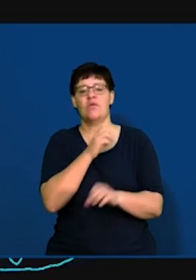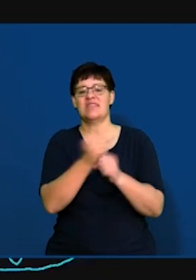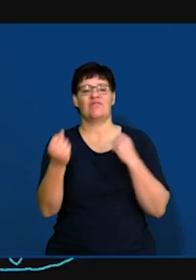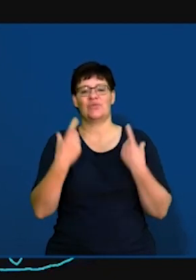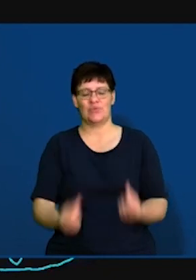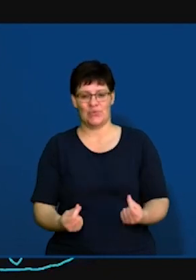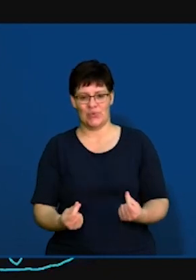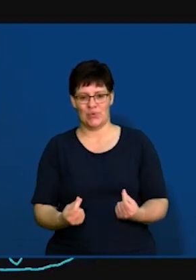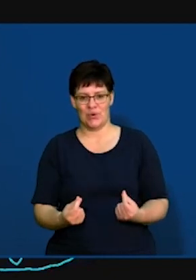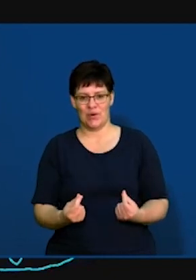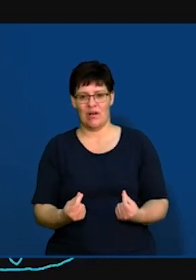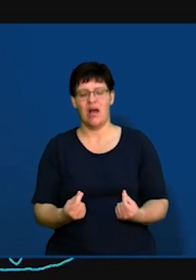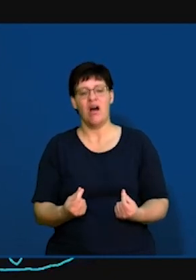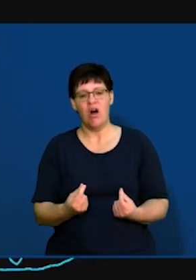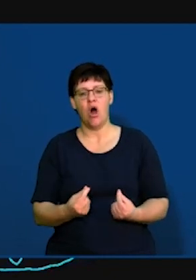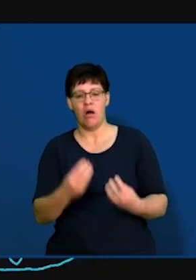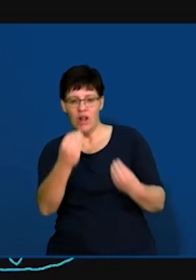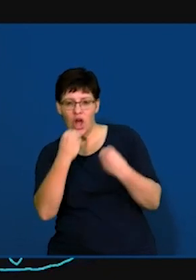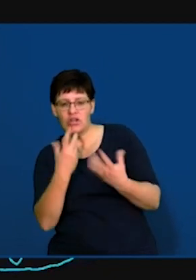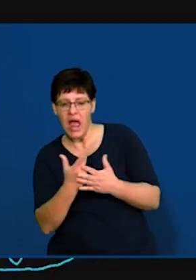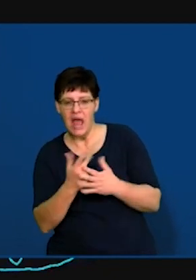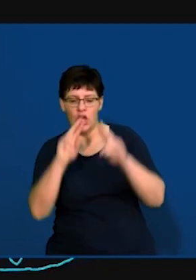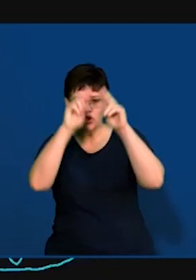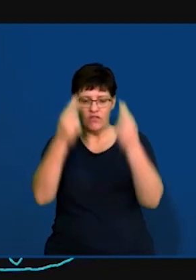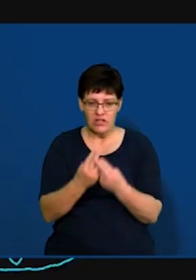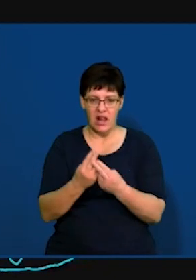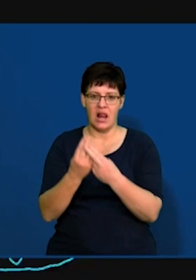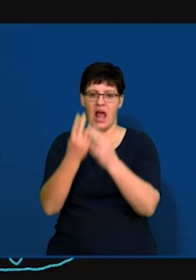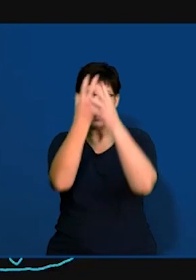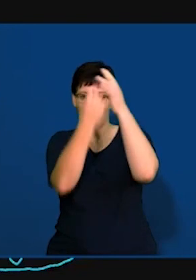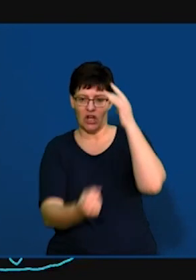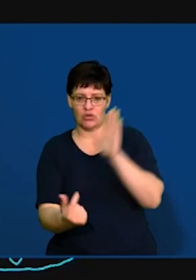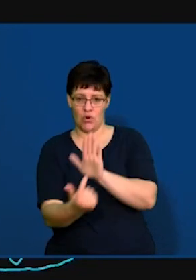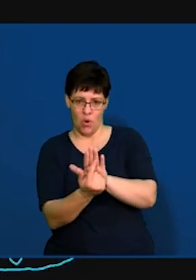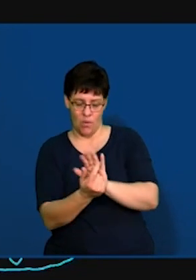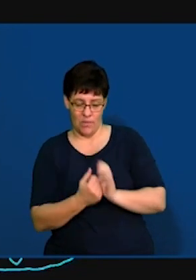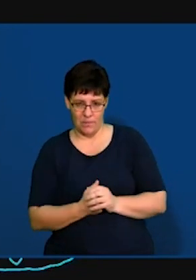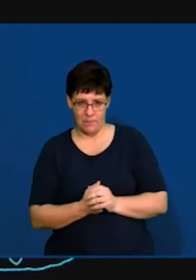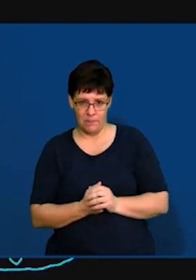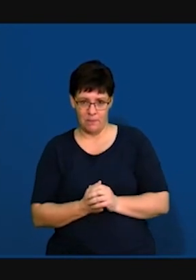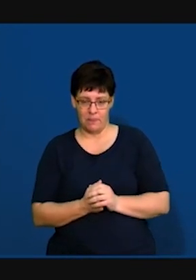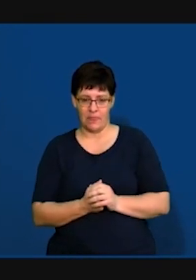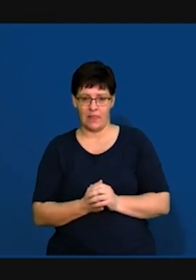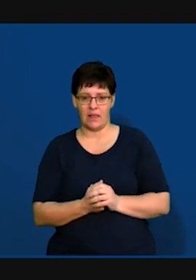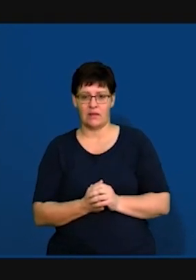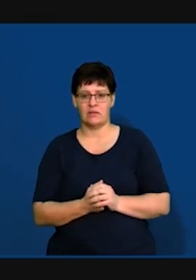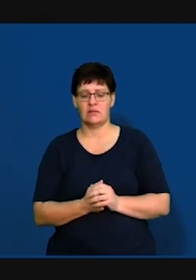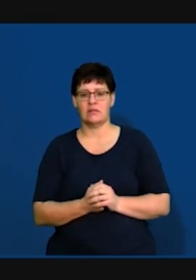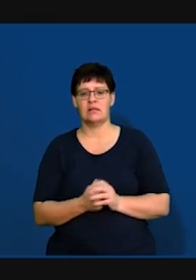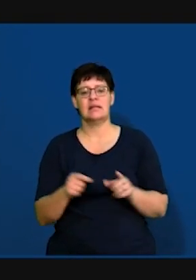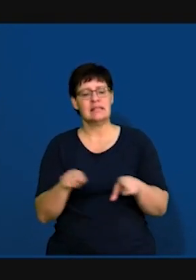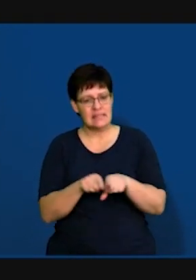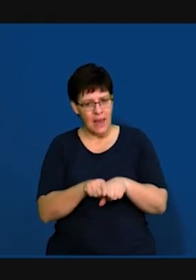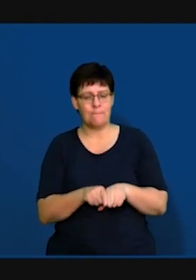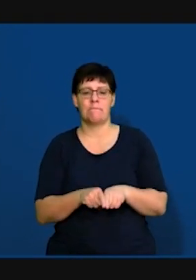as the masses in universal gravitation law is concerned. Okay, right. And then it goes on further